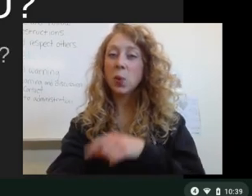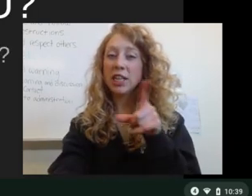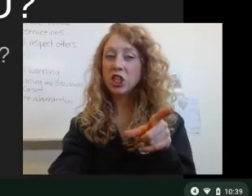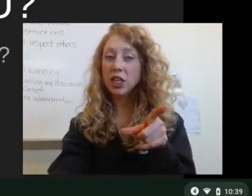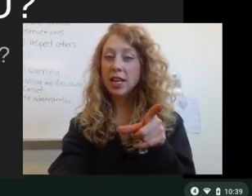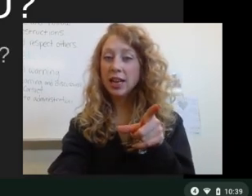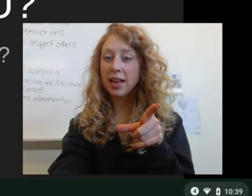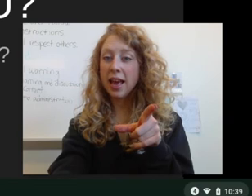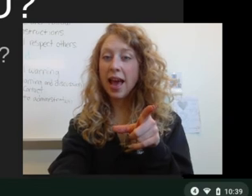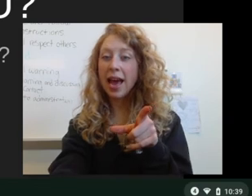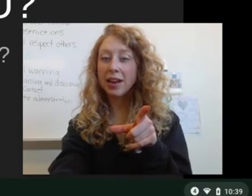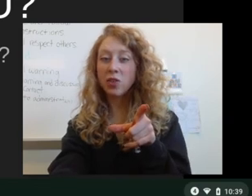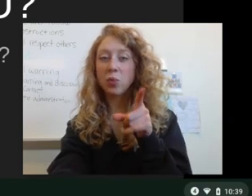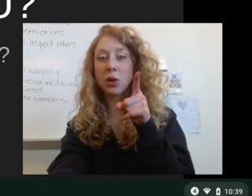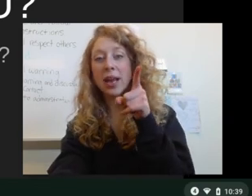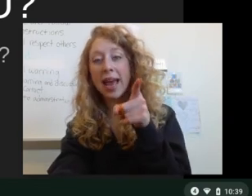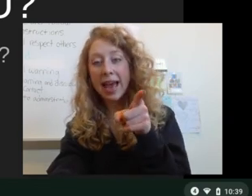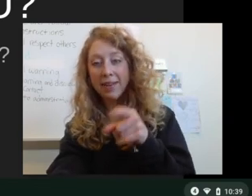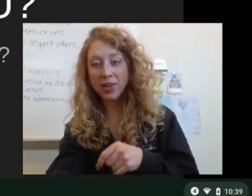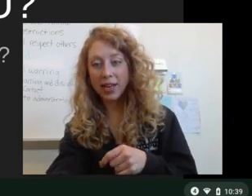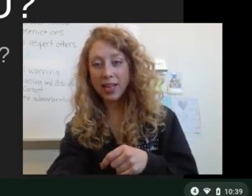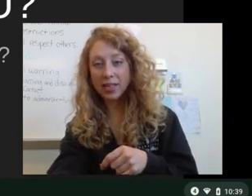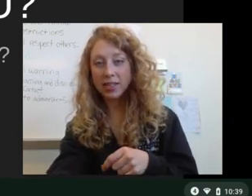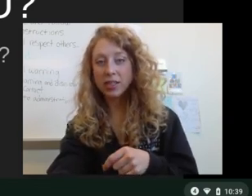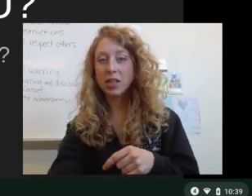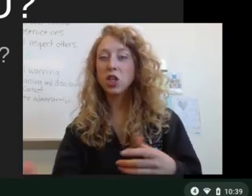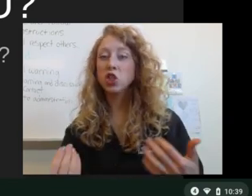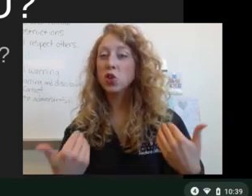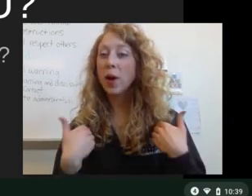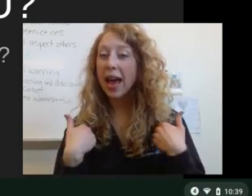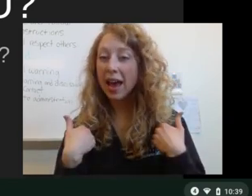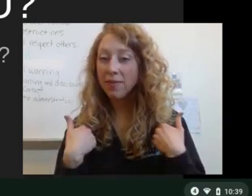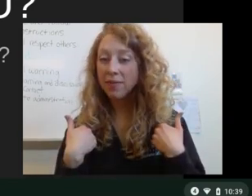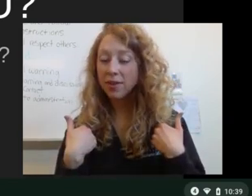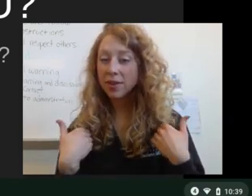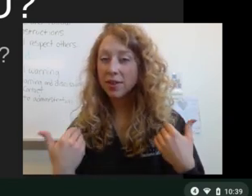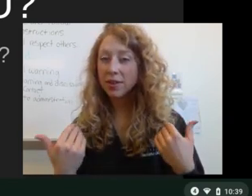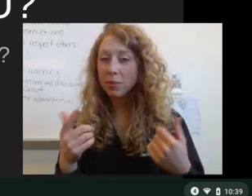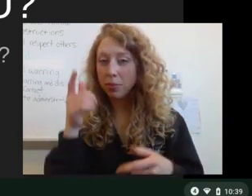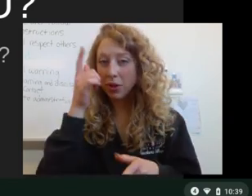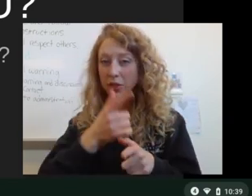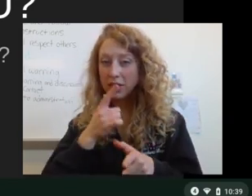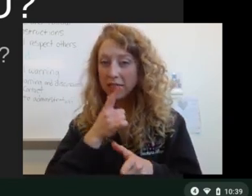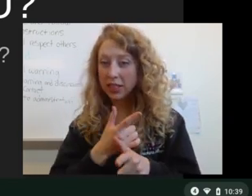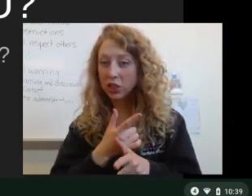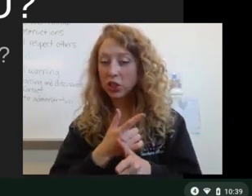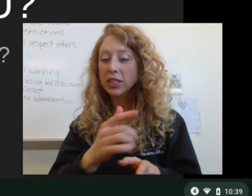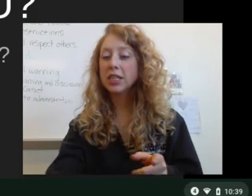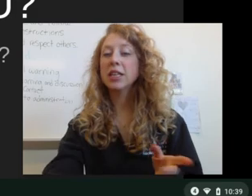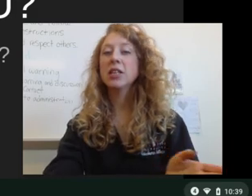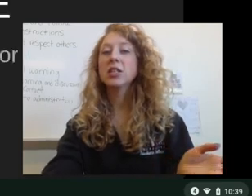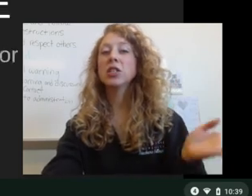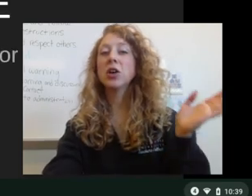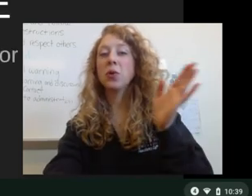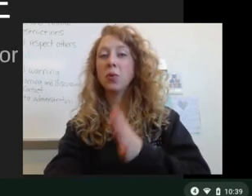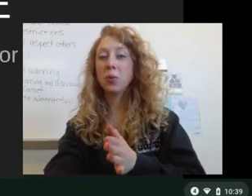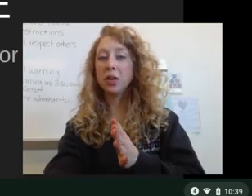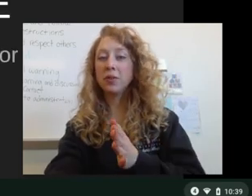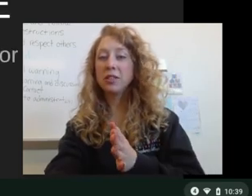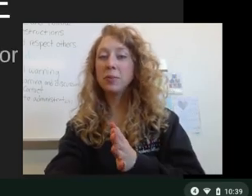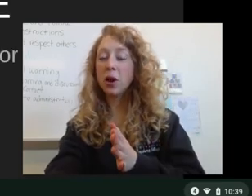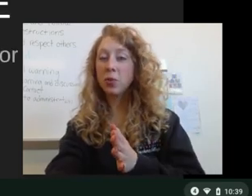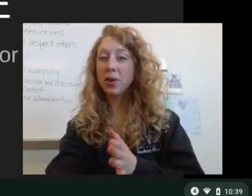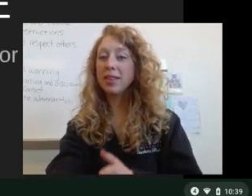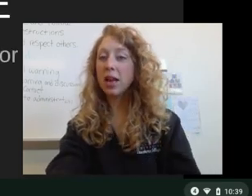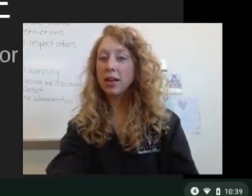See, our question had the word have in it. Do you have brothers and sisters? So we're